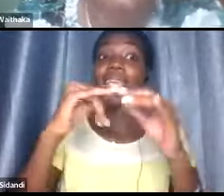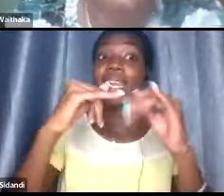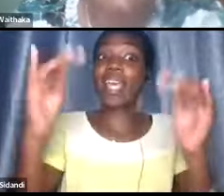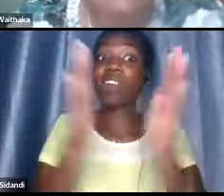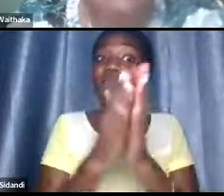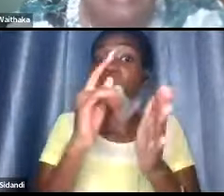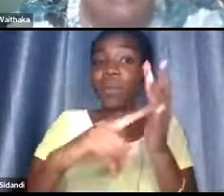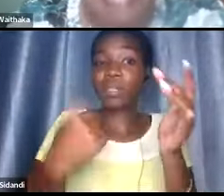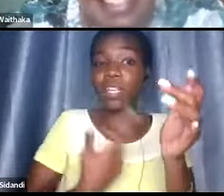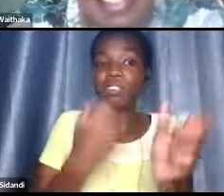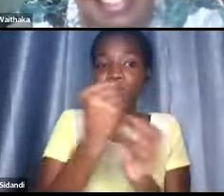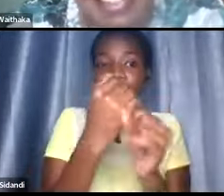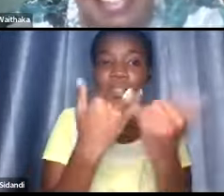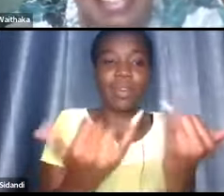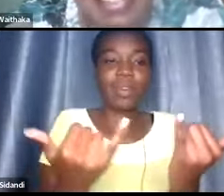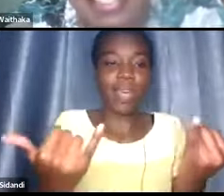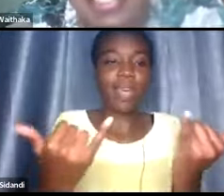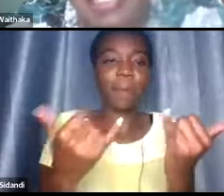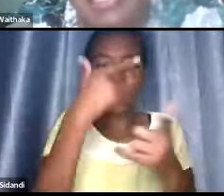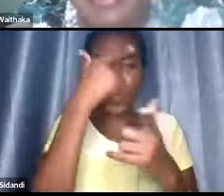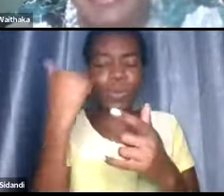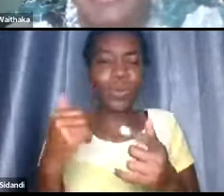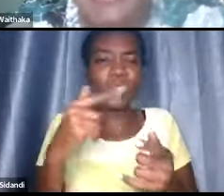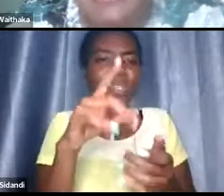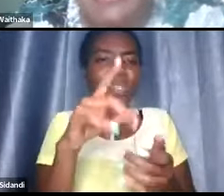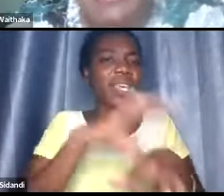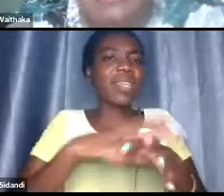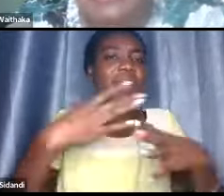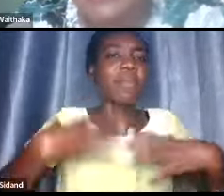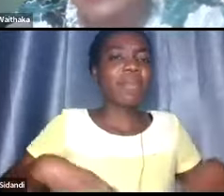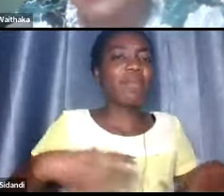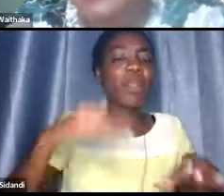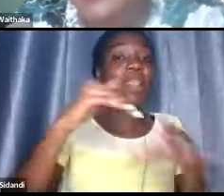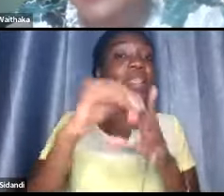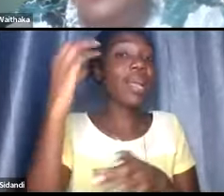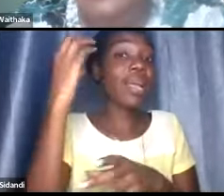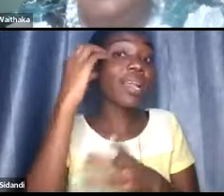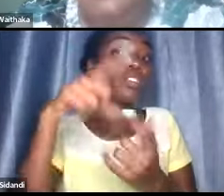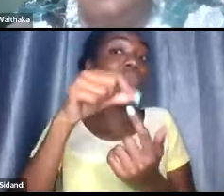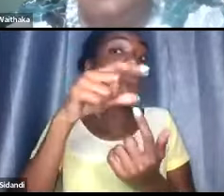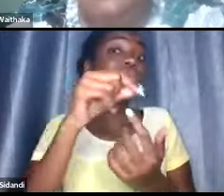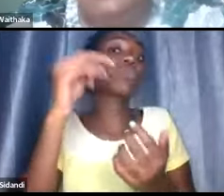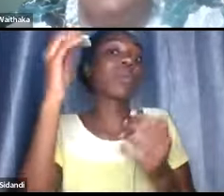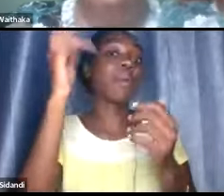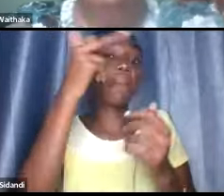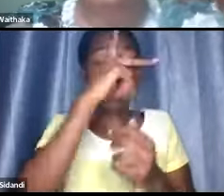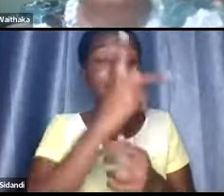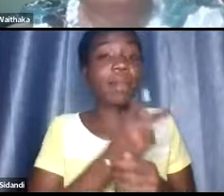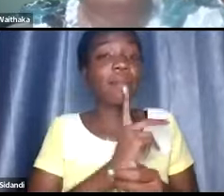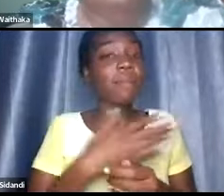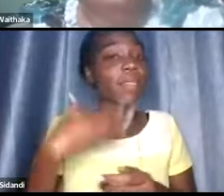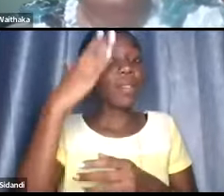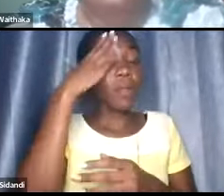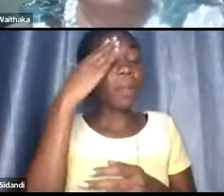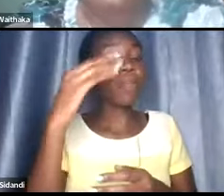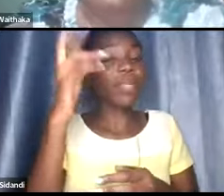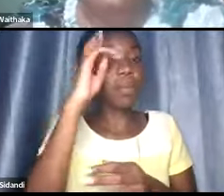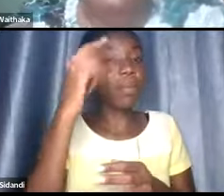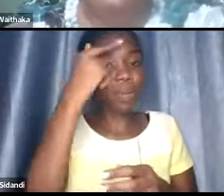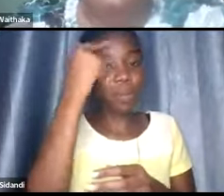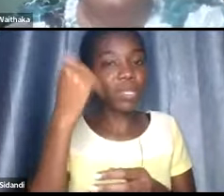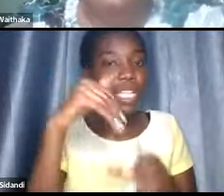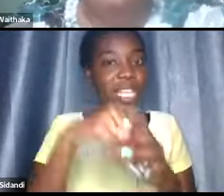now, because I mean, you find people in careers that were chosen by parents. I remember, because I am in carpentry. So one of the